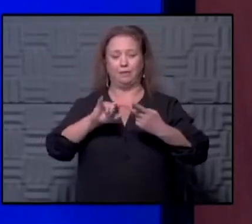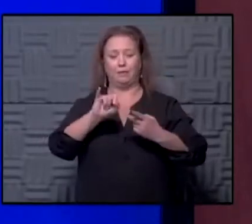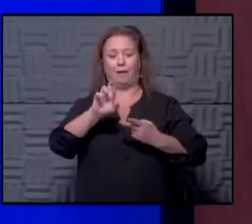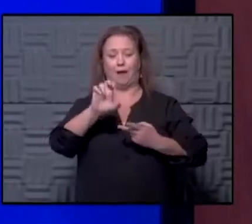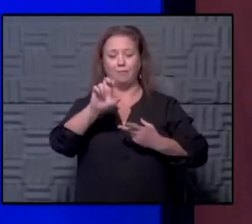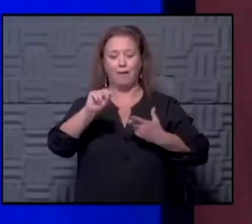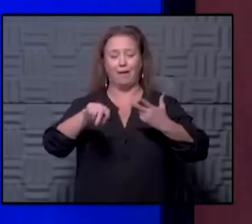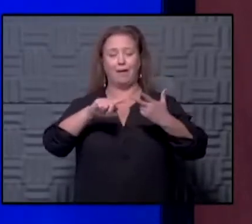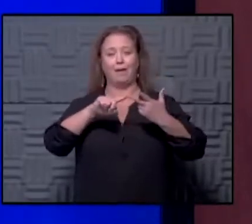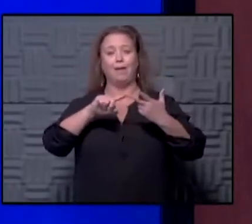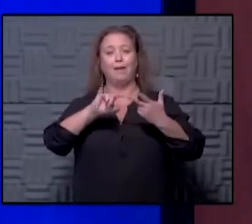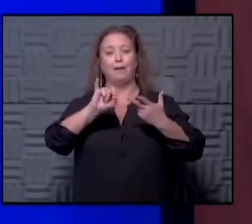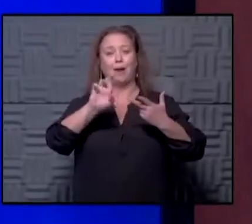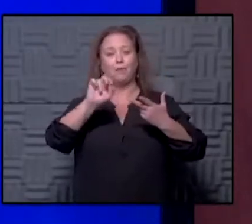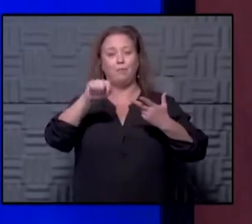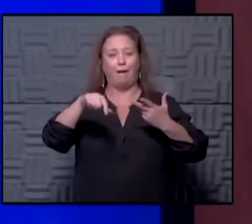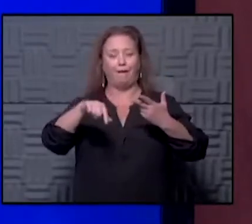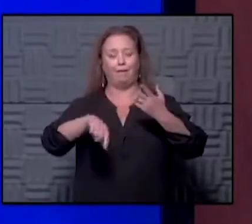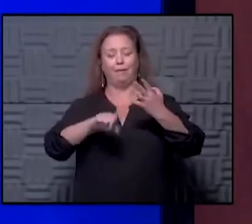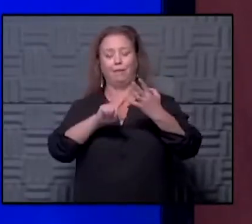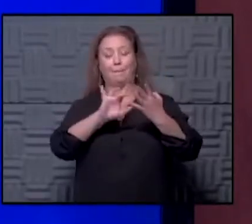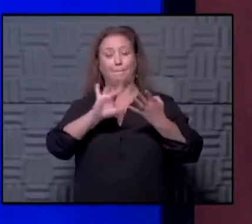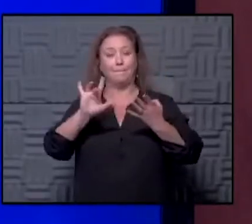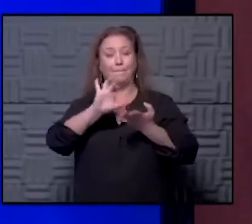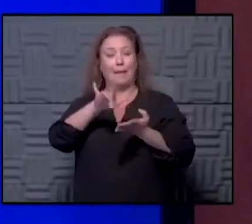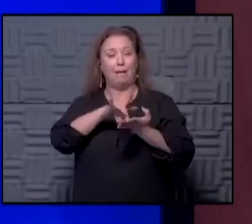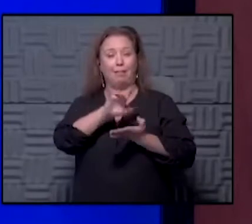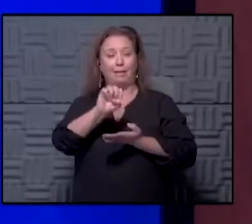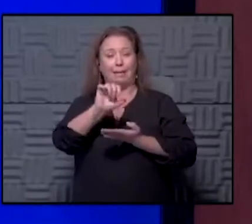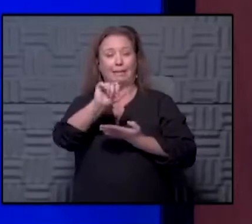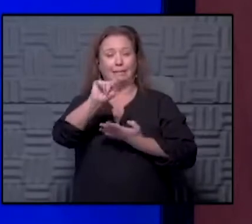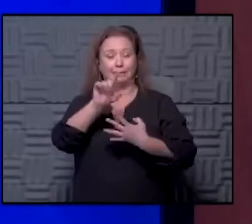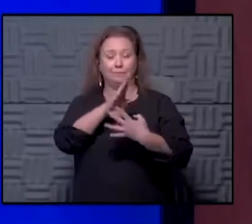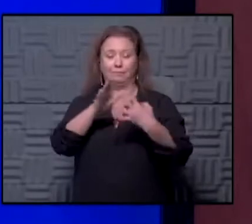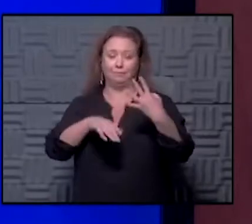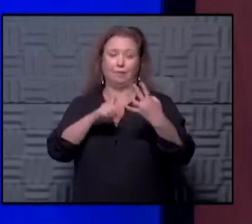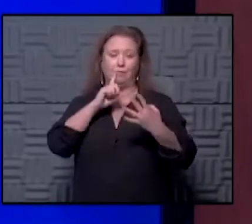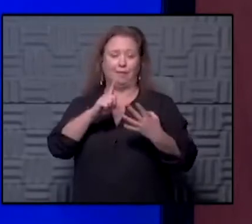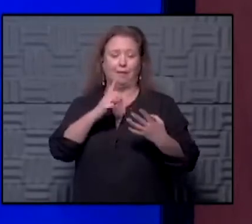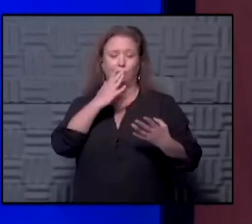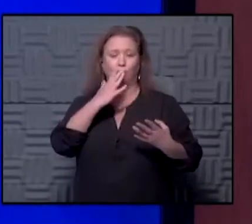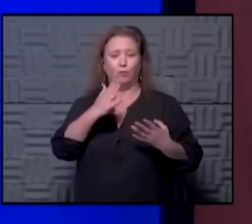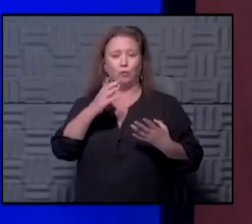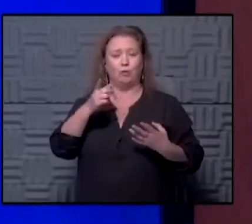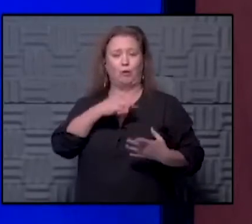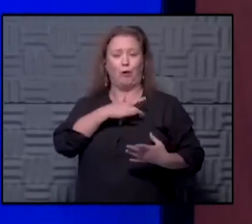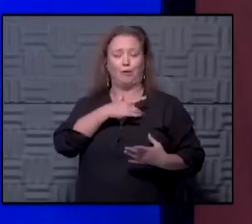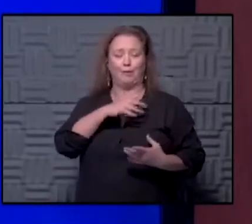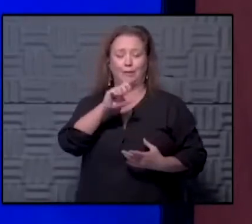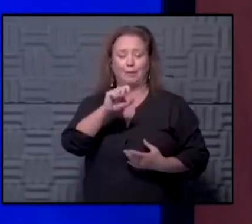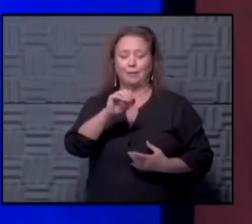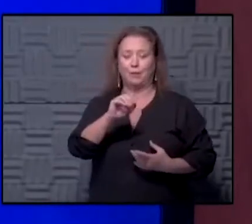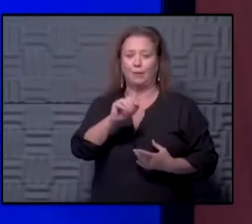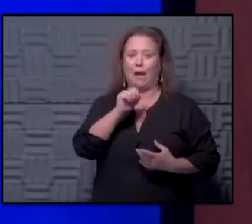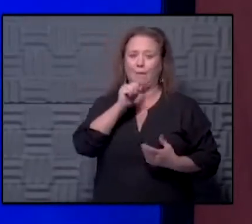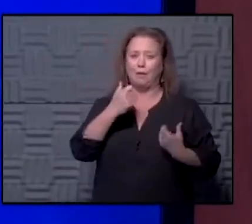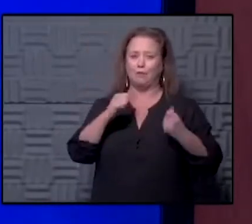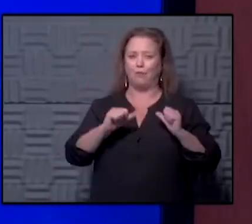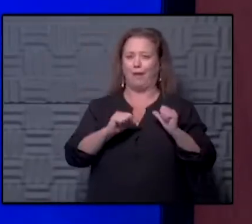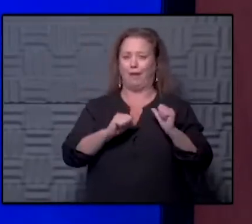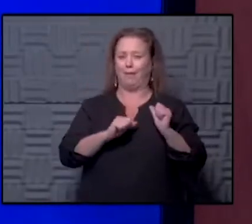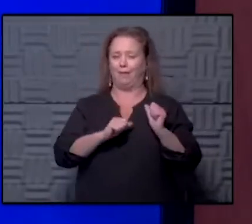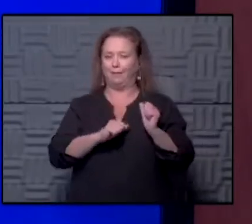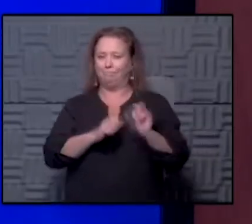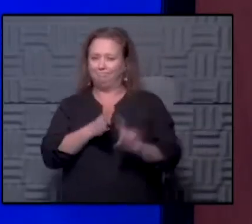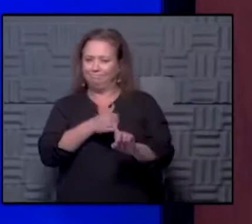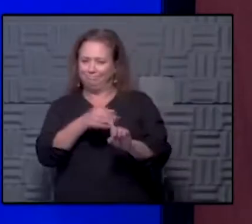Iraq, the Middle East, and I think the guy really has a pretty good heart. So I'm not just trying to butter you up,